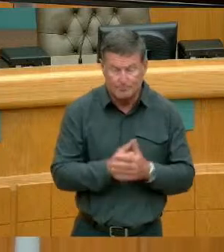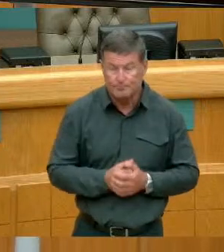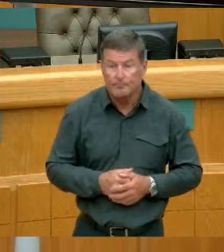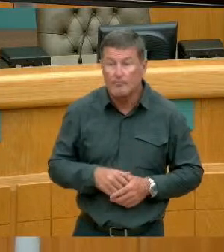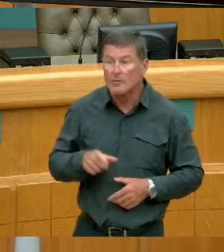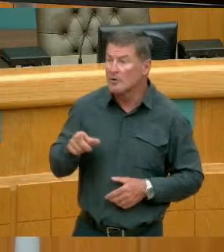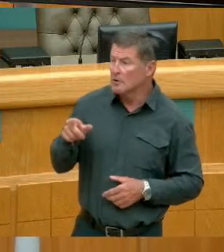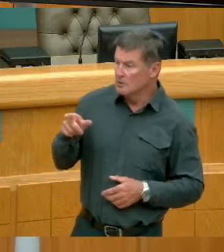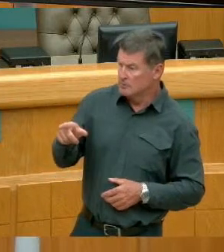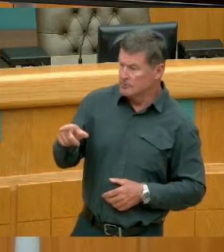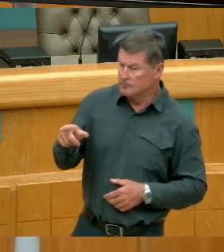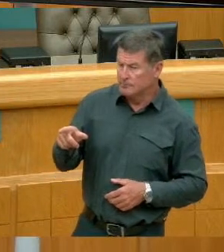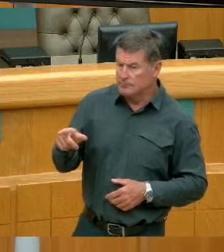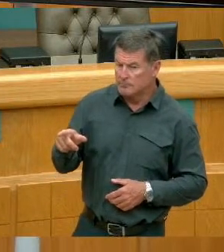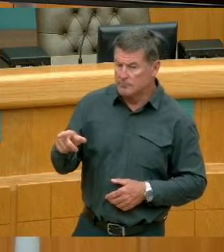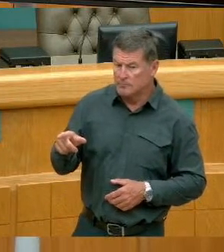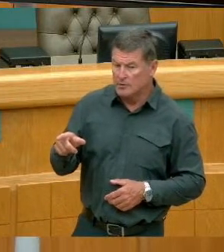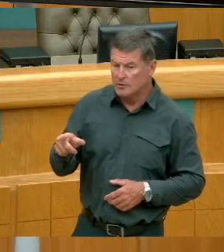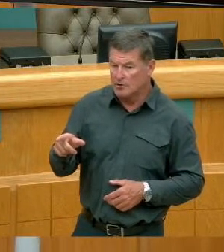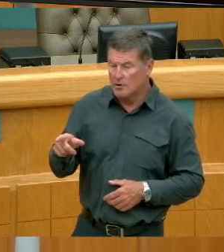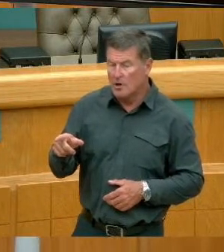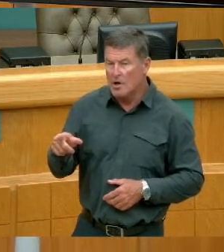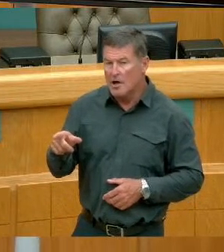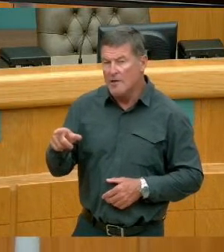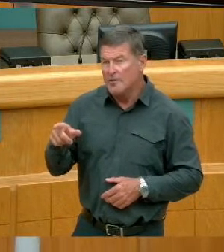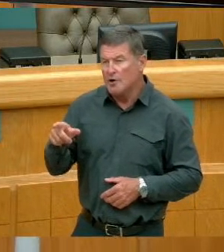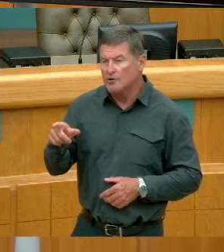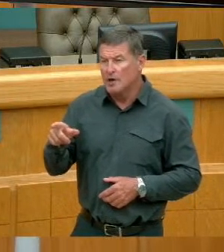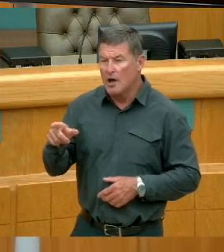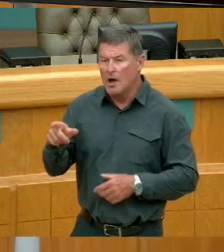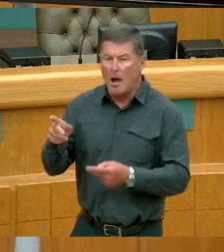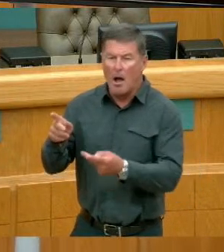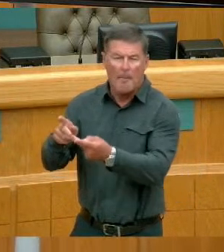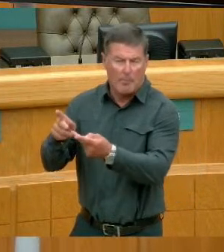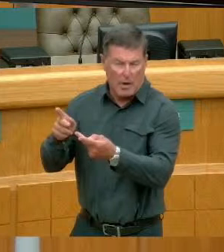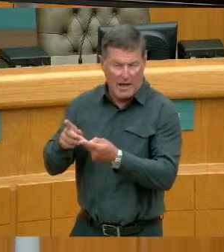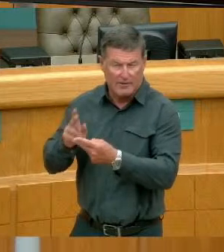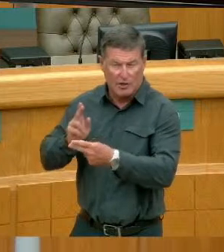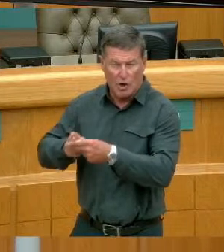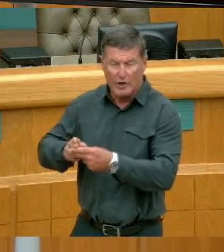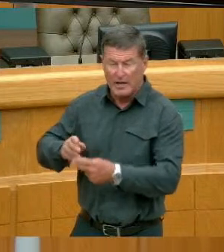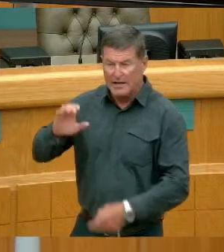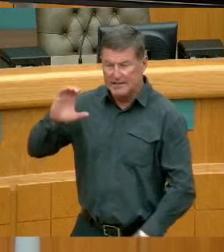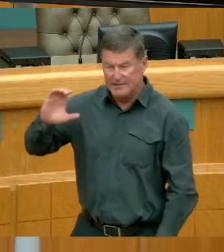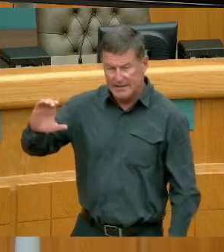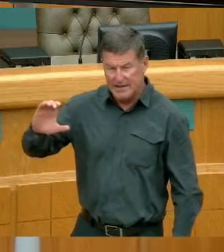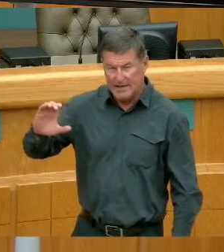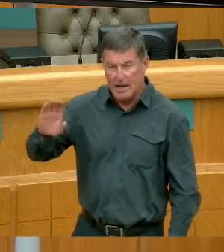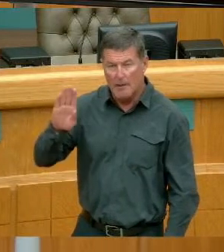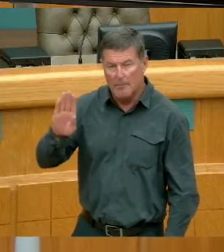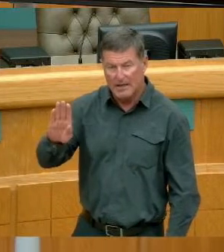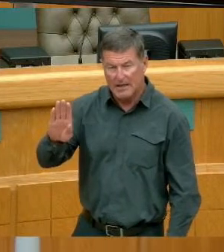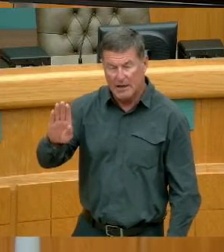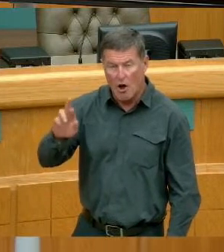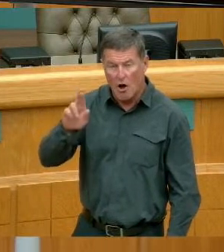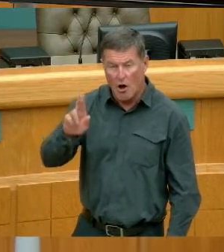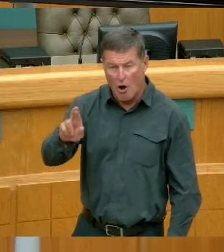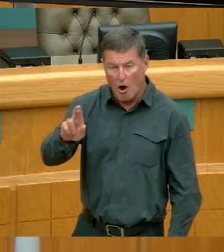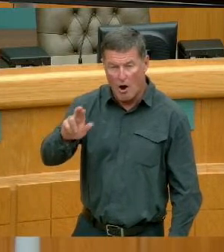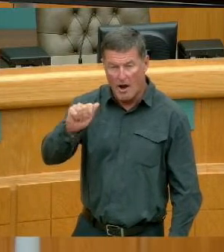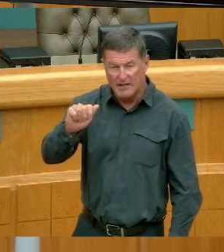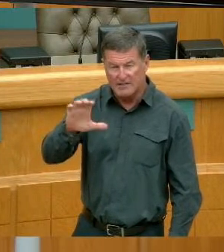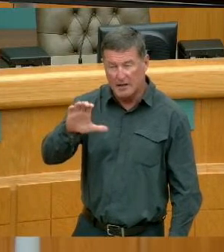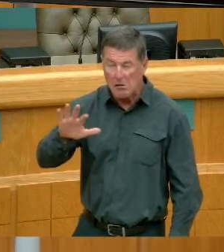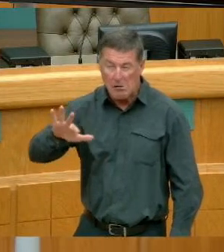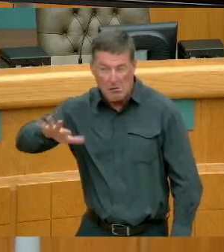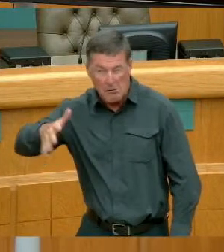nonprofit, or it's like a quasi-governmental entity with the acronym CBRAC, C-B-R-A-C.